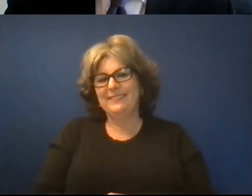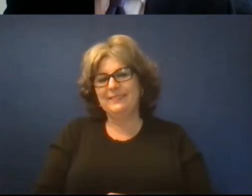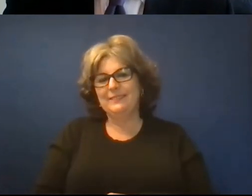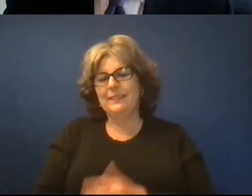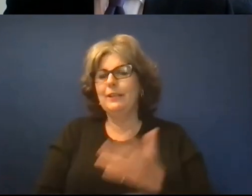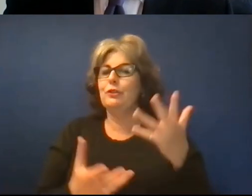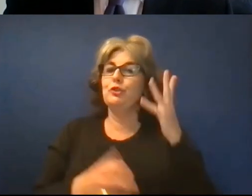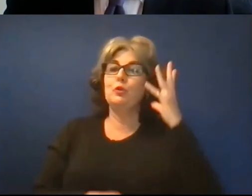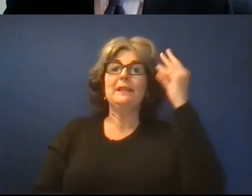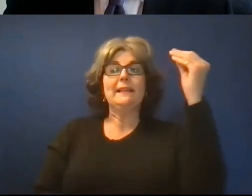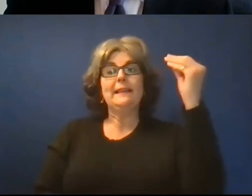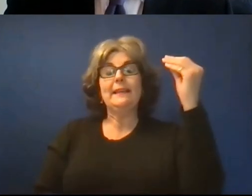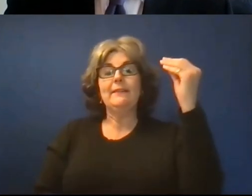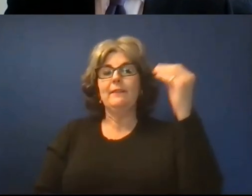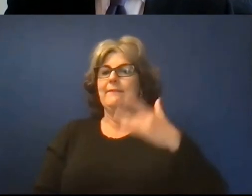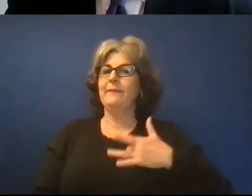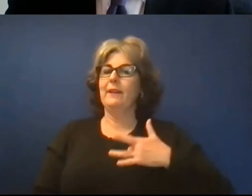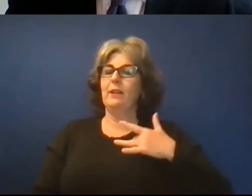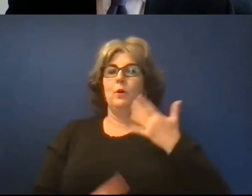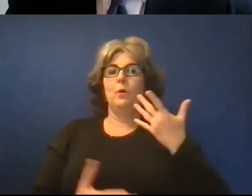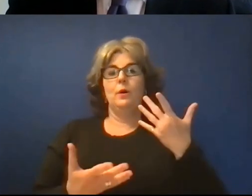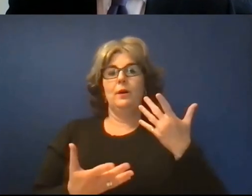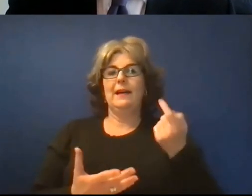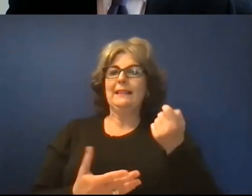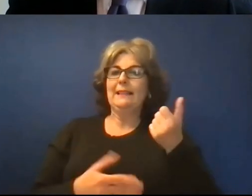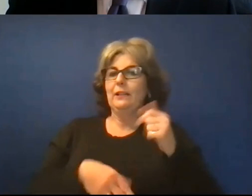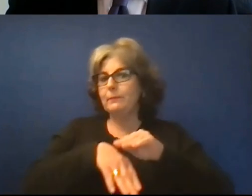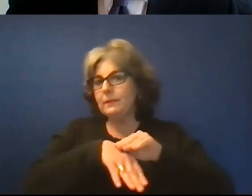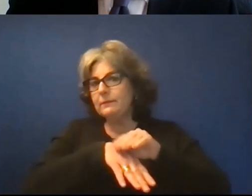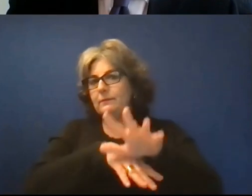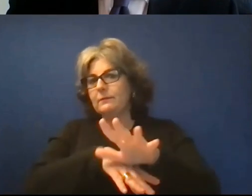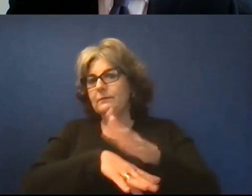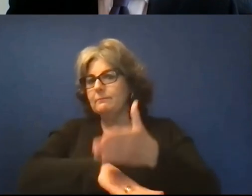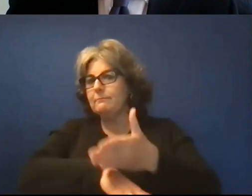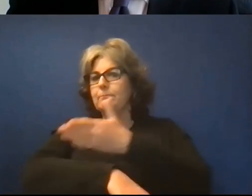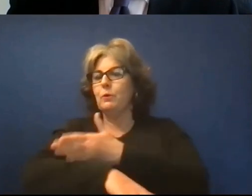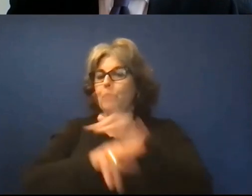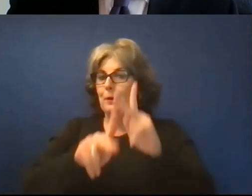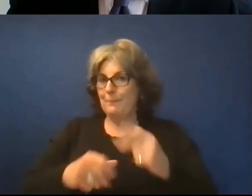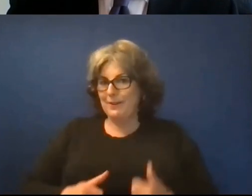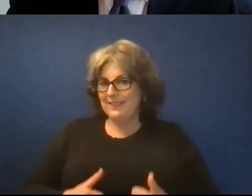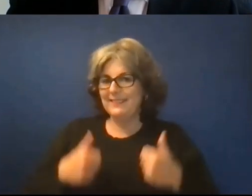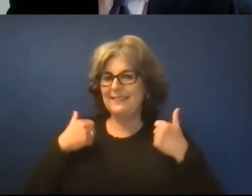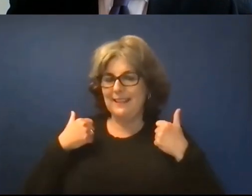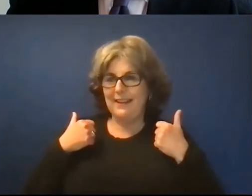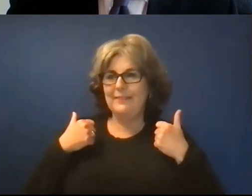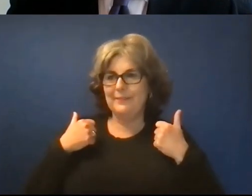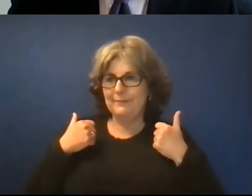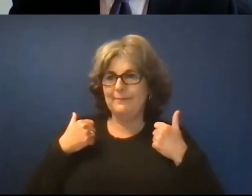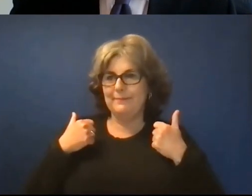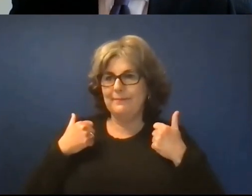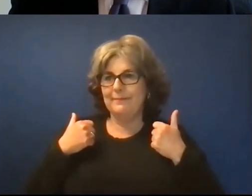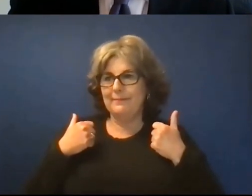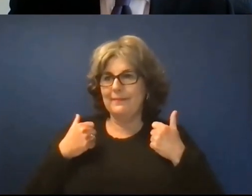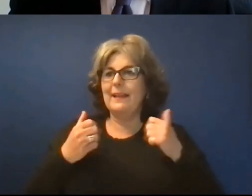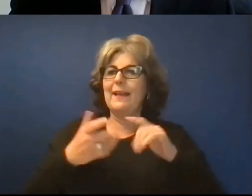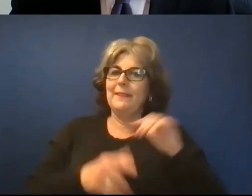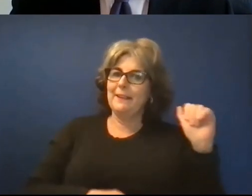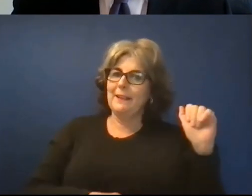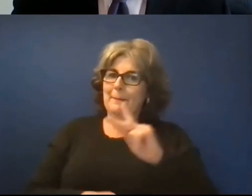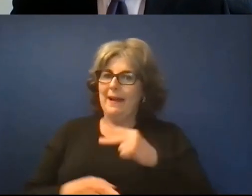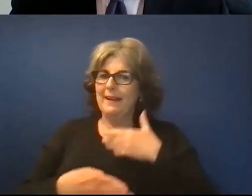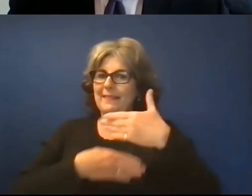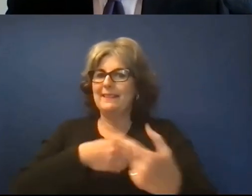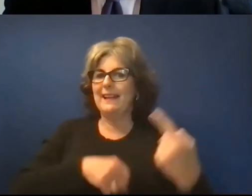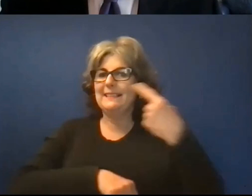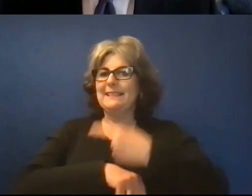walk out at the end of the day feeling like you made even the smallest little bitty difference, and that's enough to want to come back the next day.